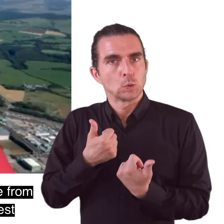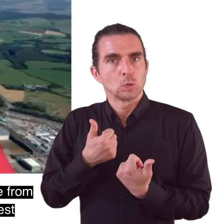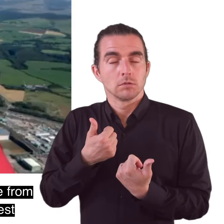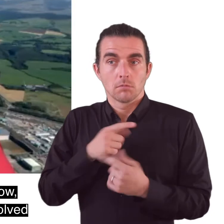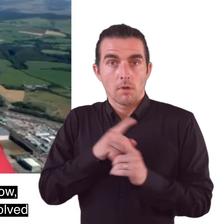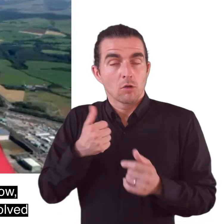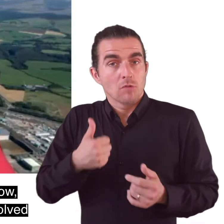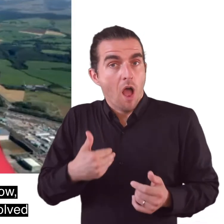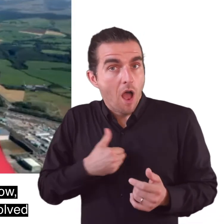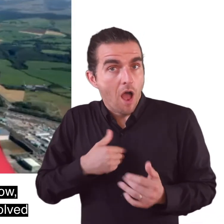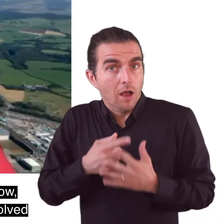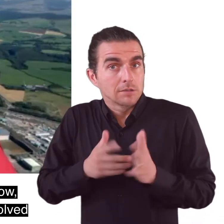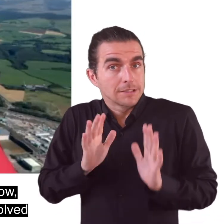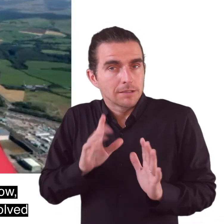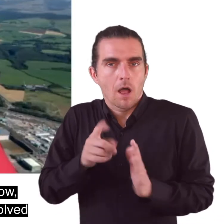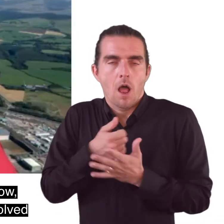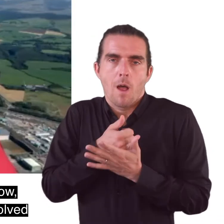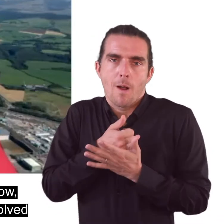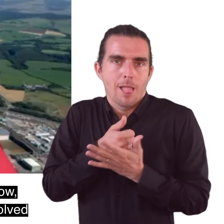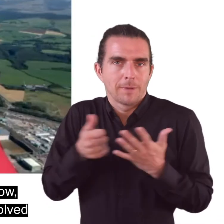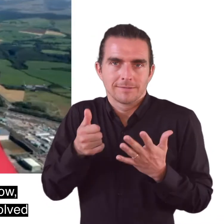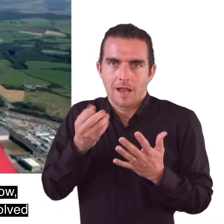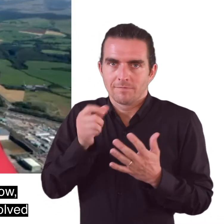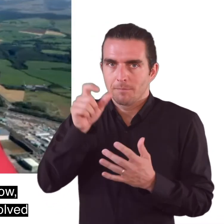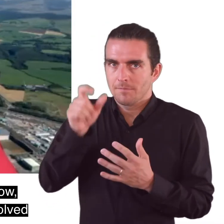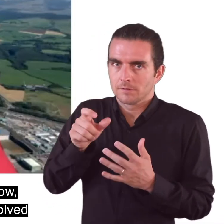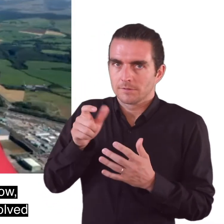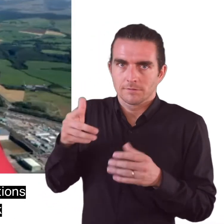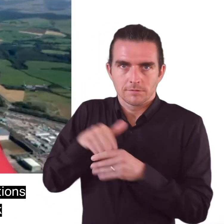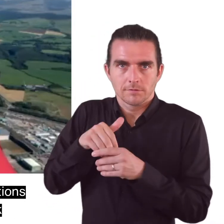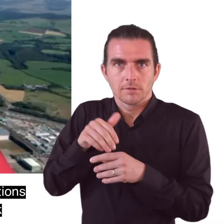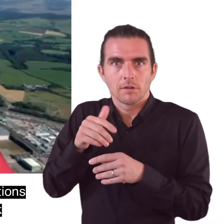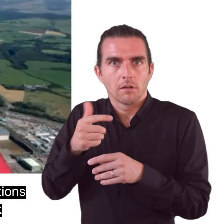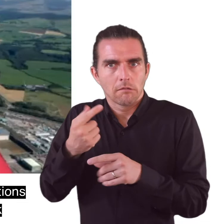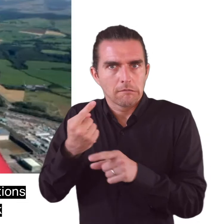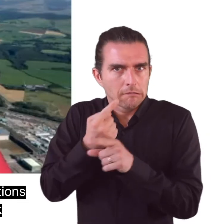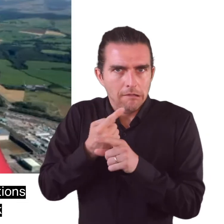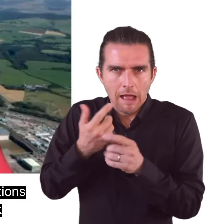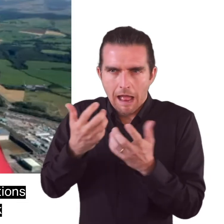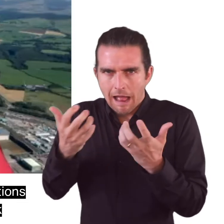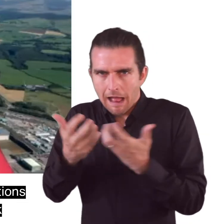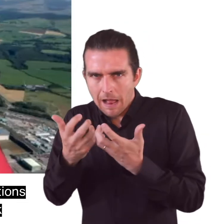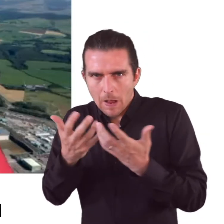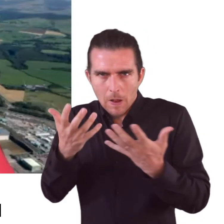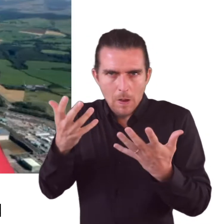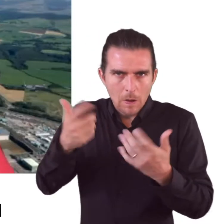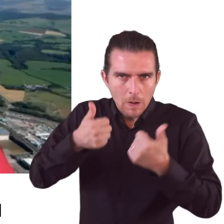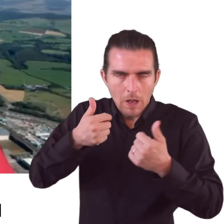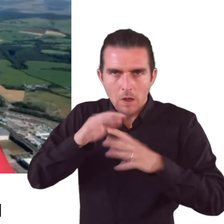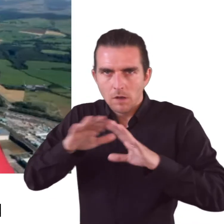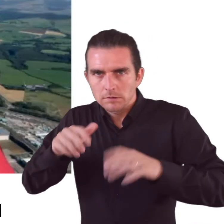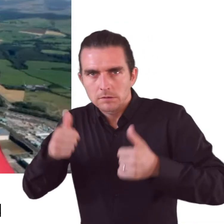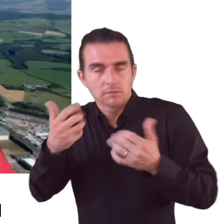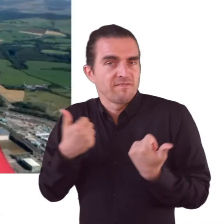with the best of intentions. But, you know, always get the person involved and have those conversations as to what might work for them and